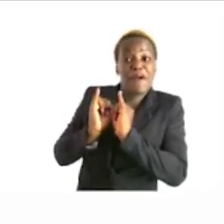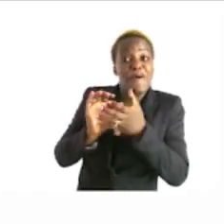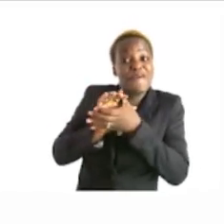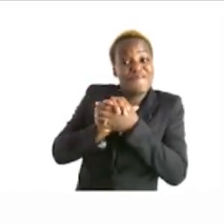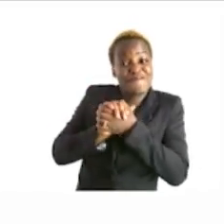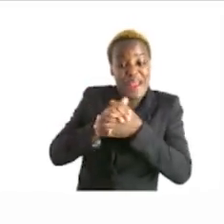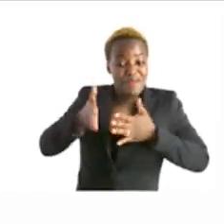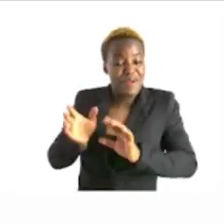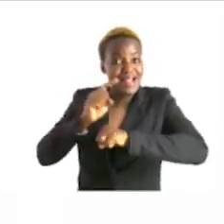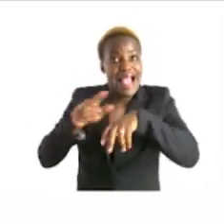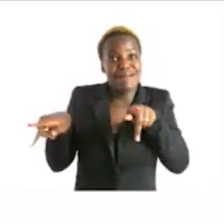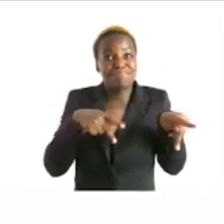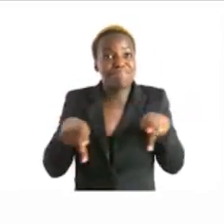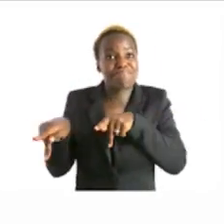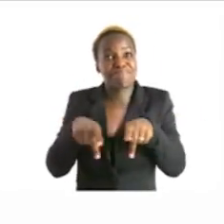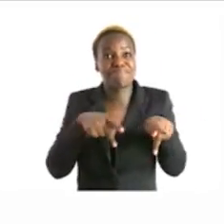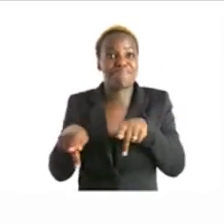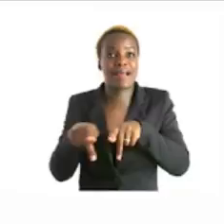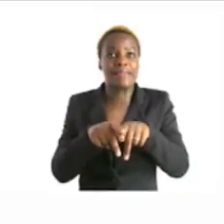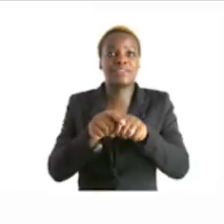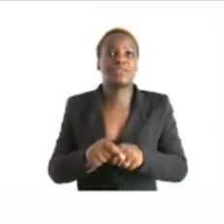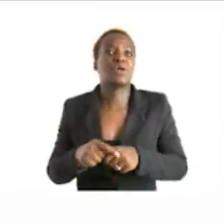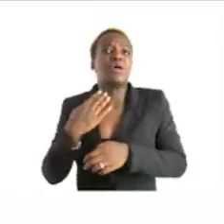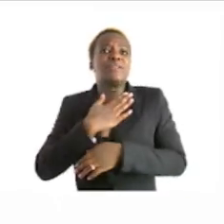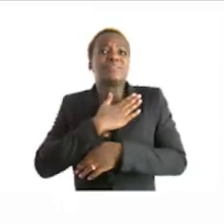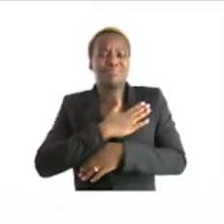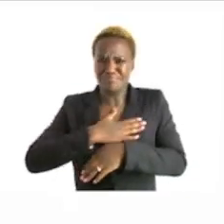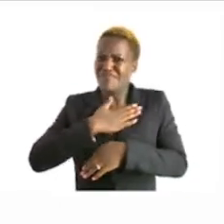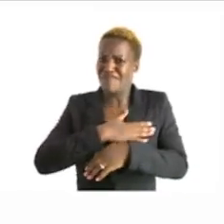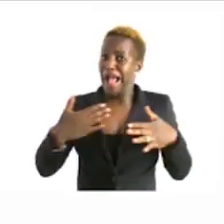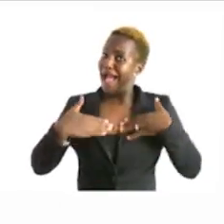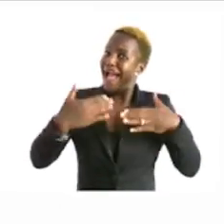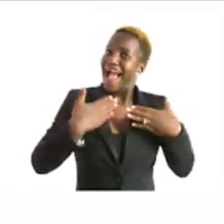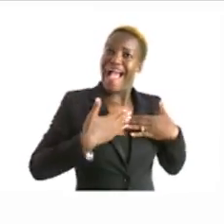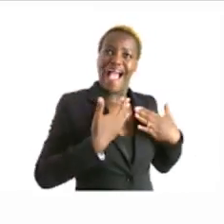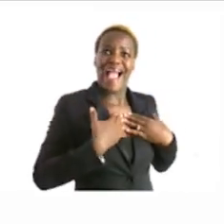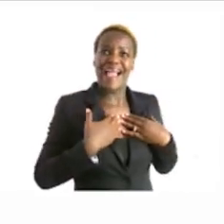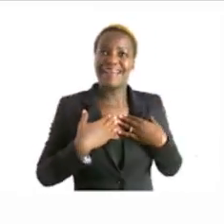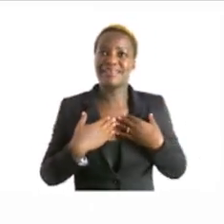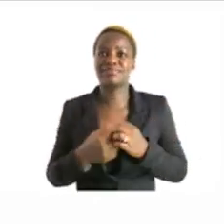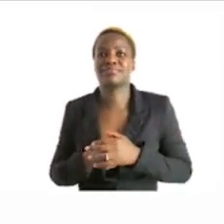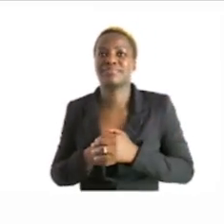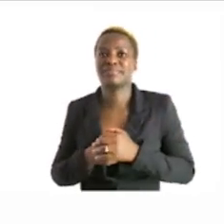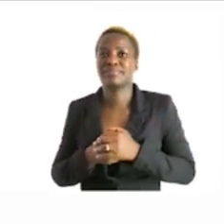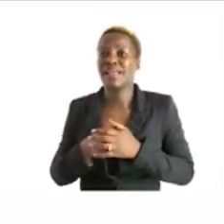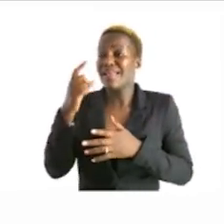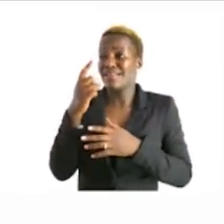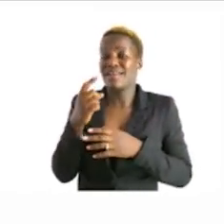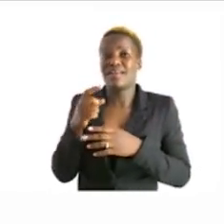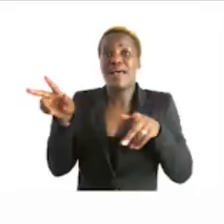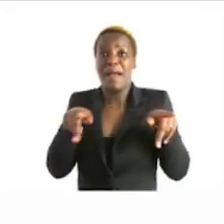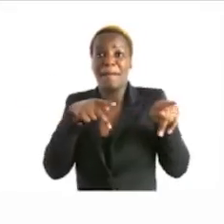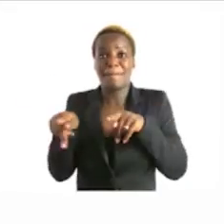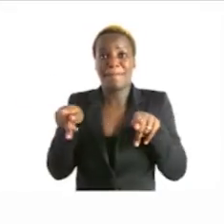birthday party she should have been happy the dress the party was